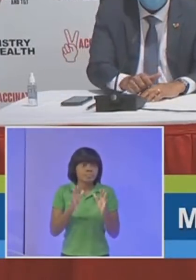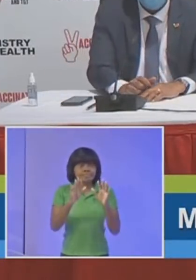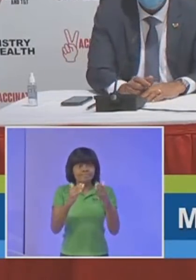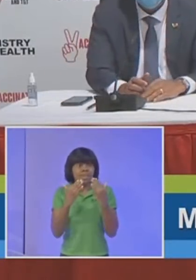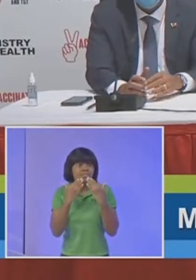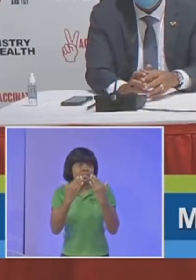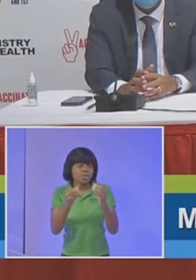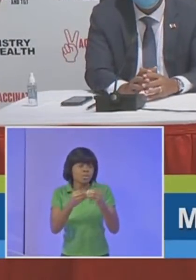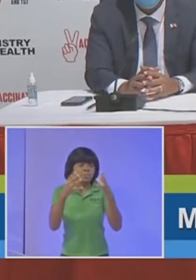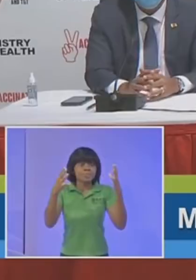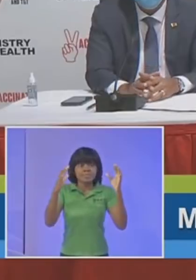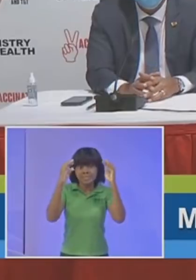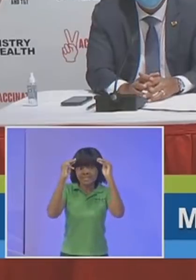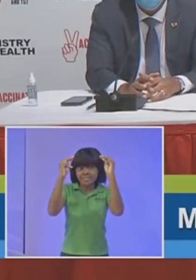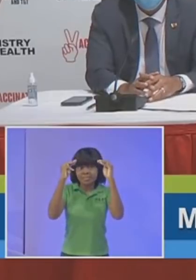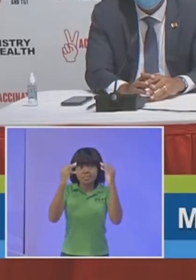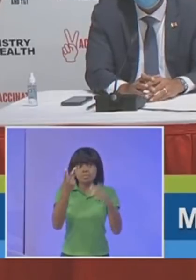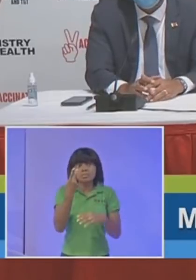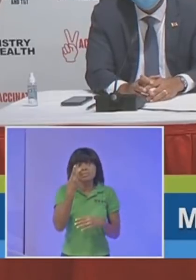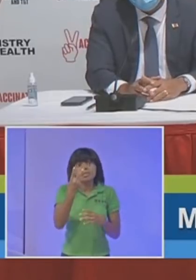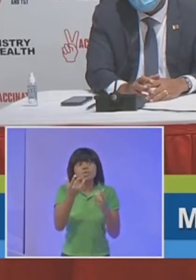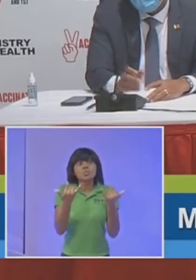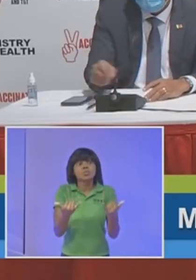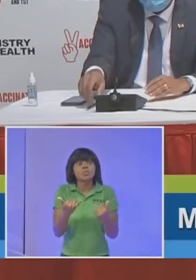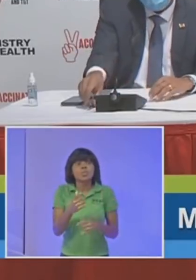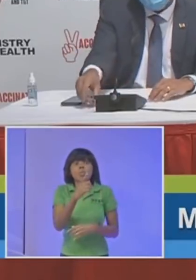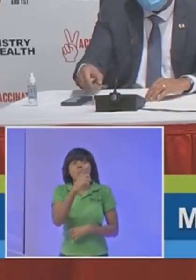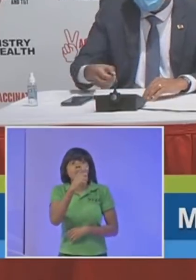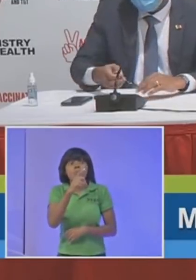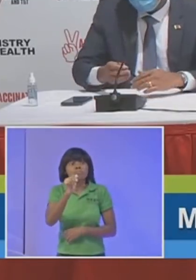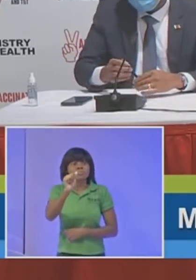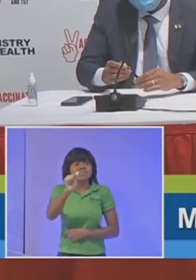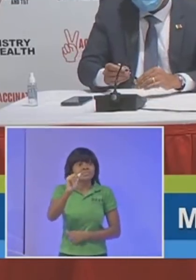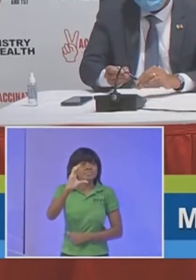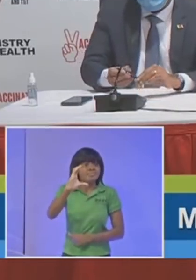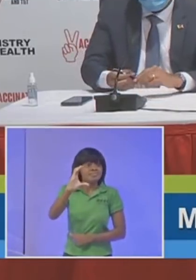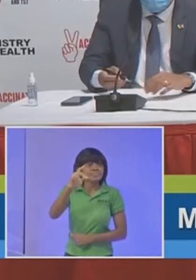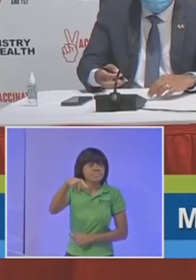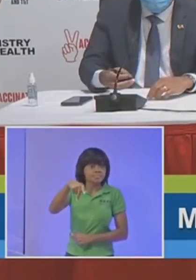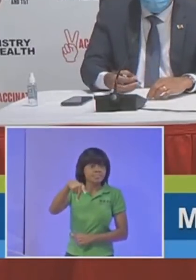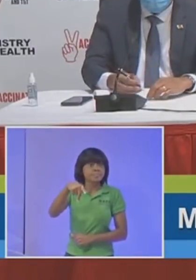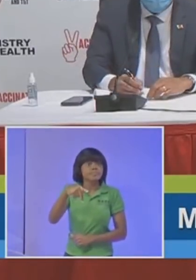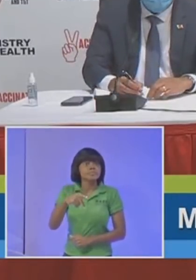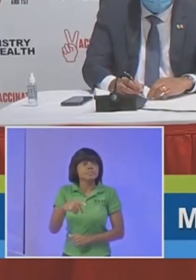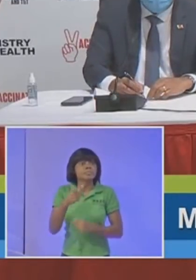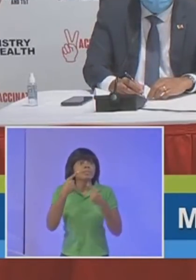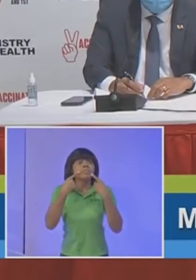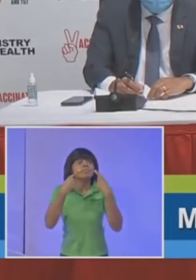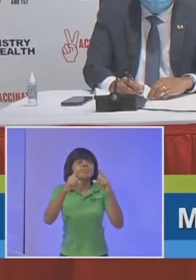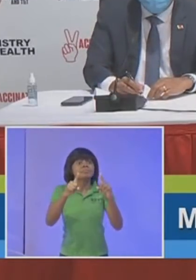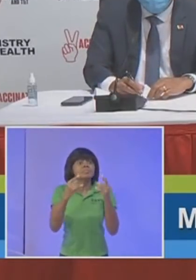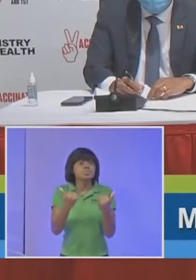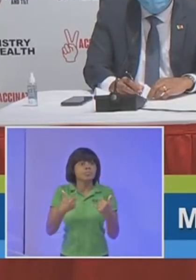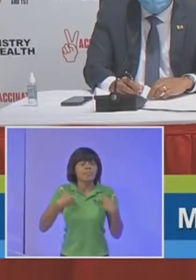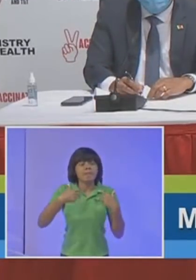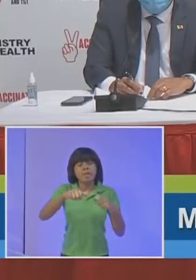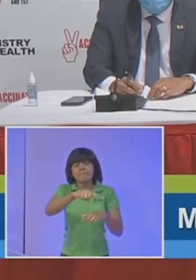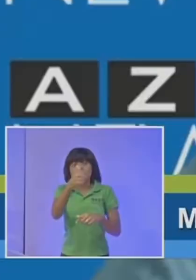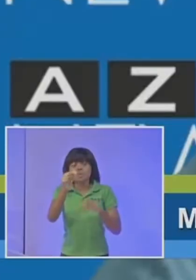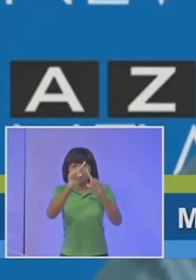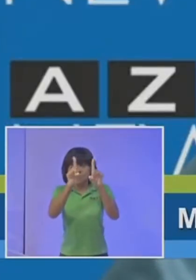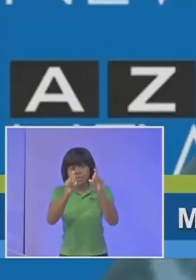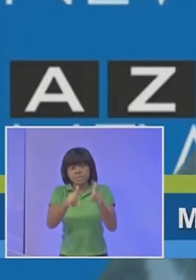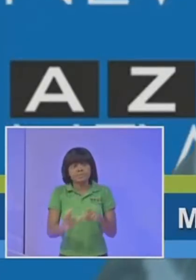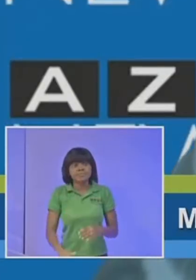that AZP News has a follow-up question. So if we can please go to AZP News.